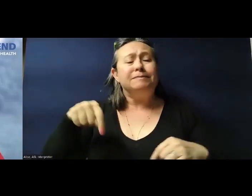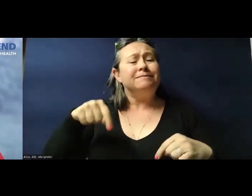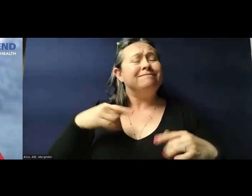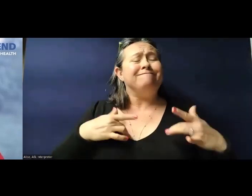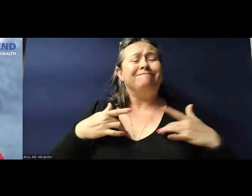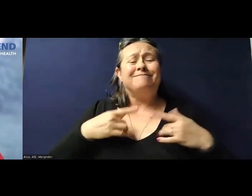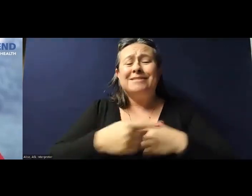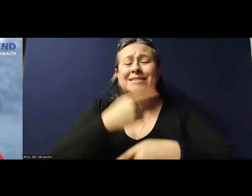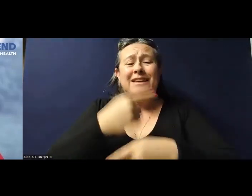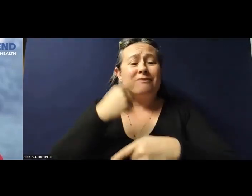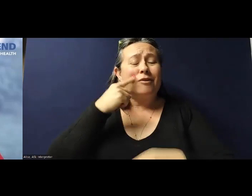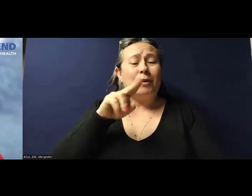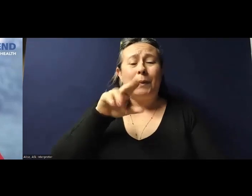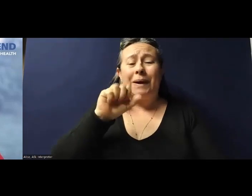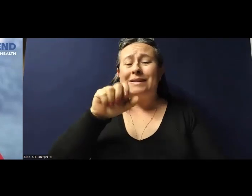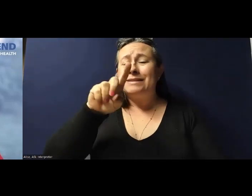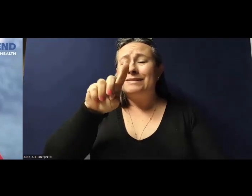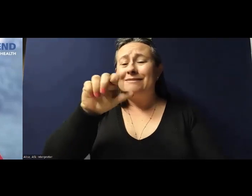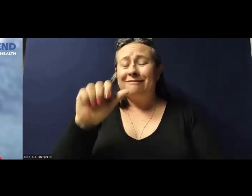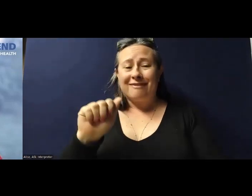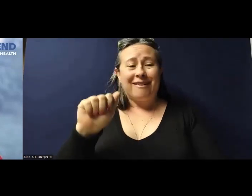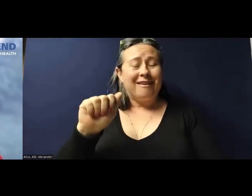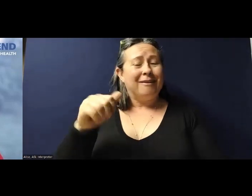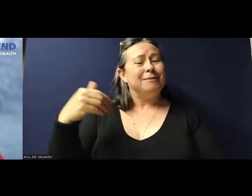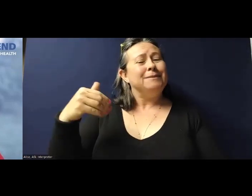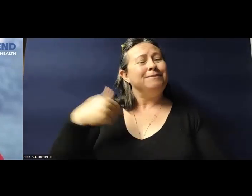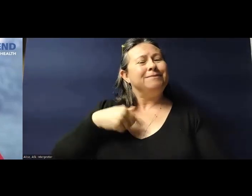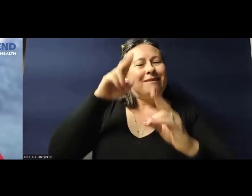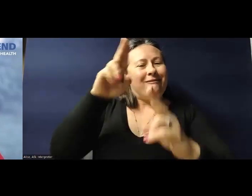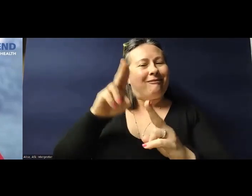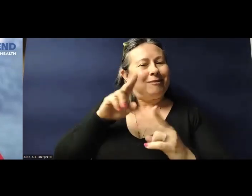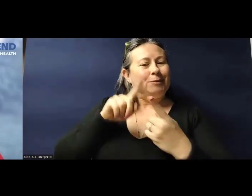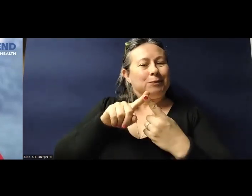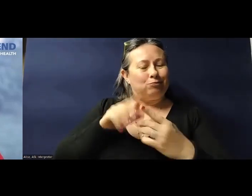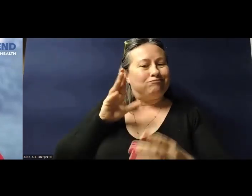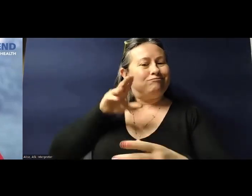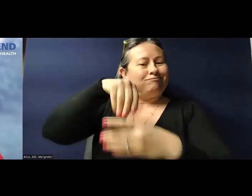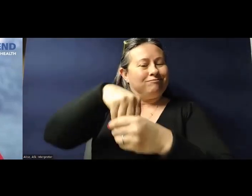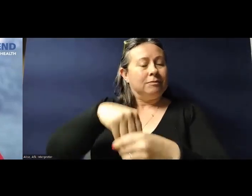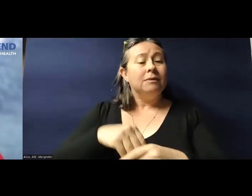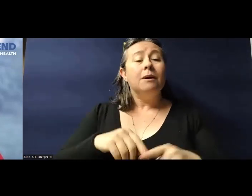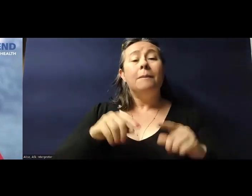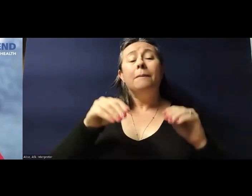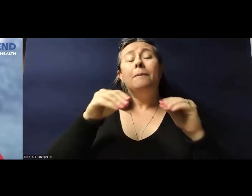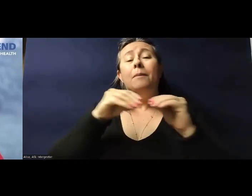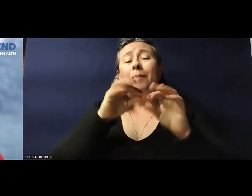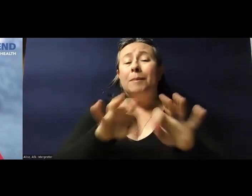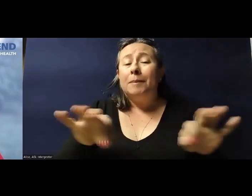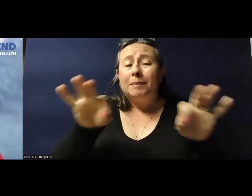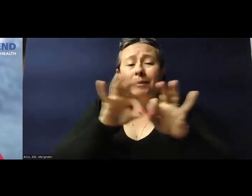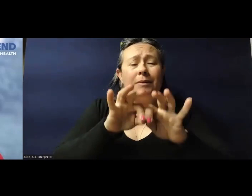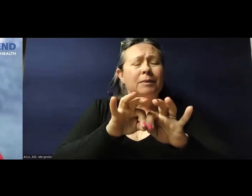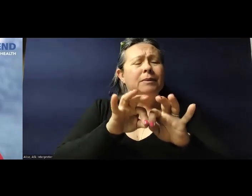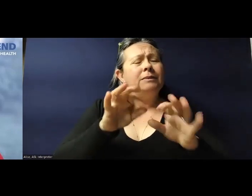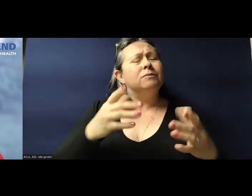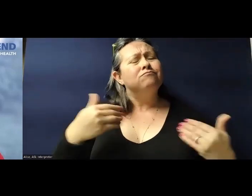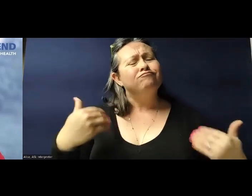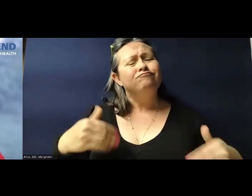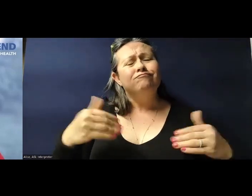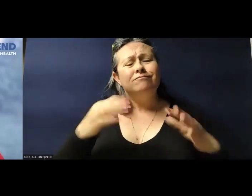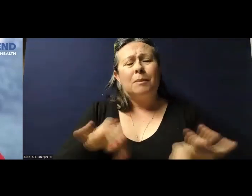of Agriculture, and I'm honored to be a part of it. Even more significantly, it's an important day for the American